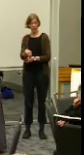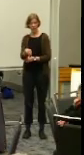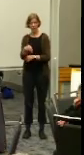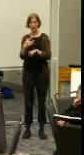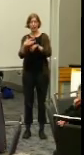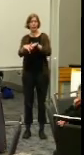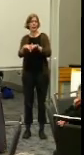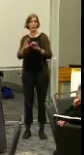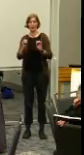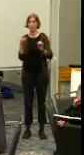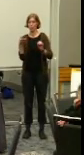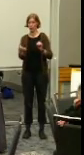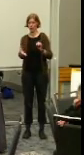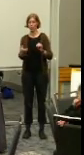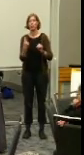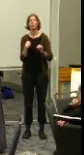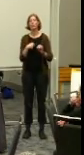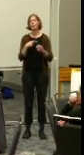us to acquire that.